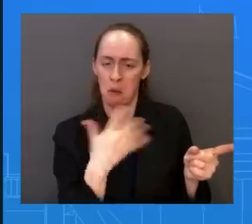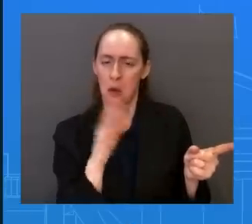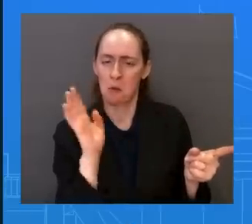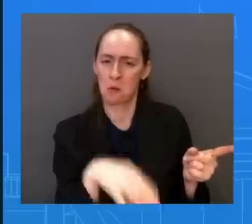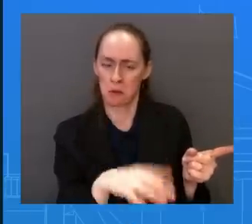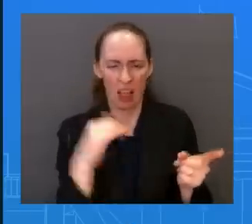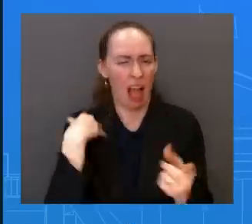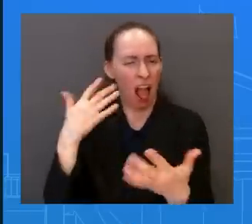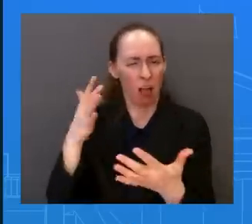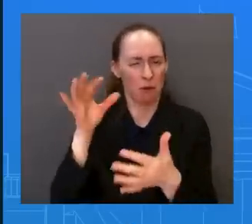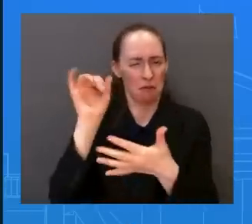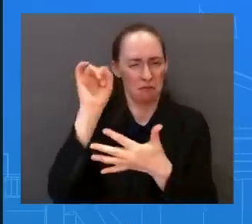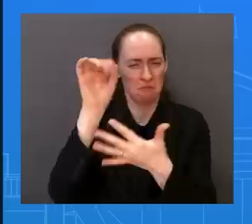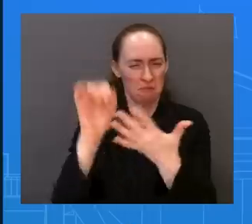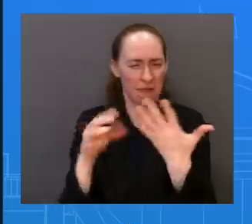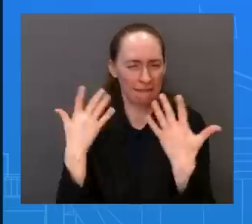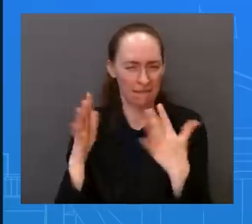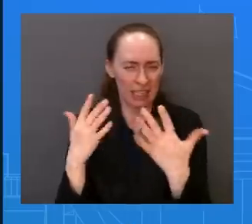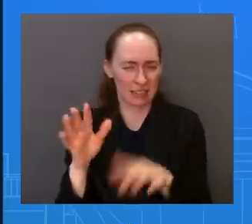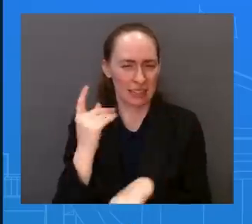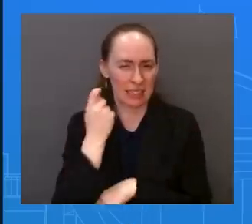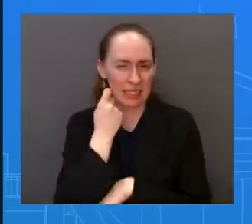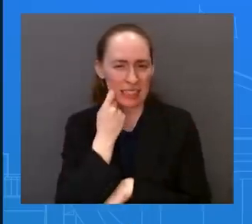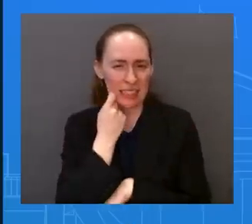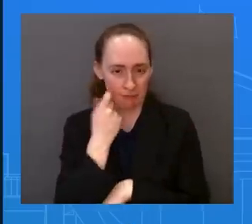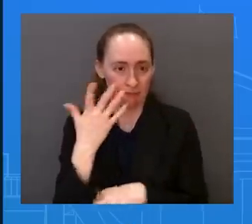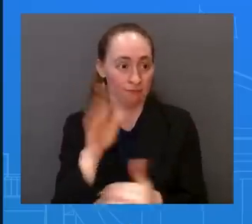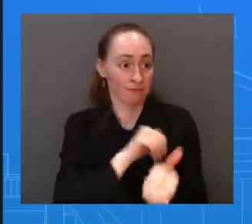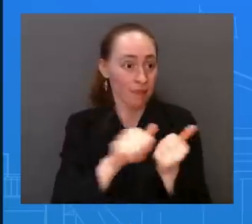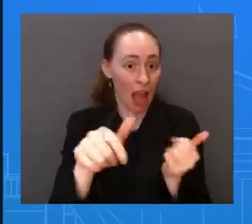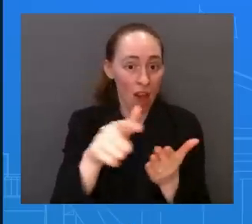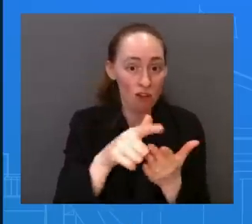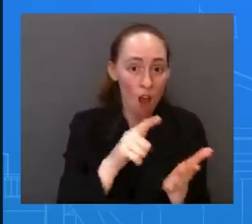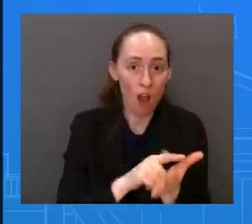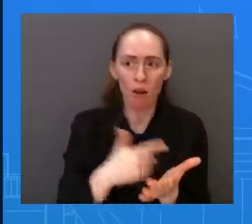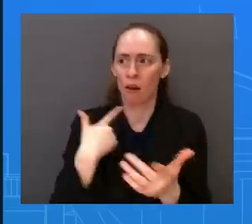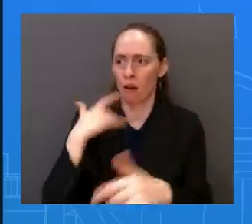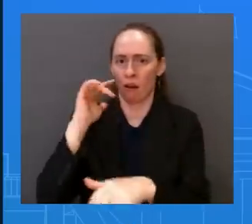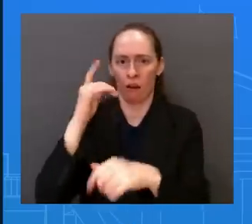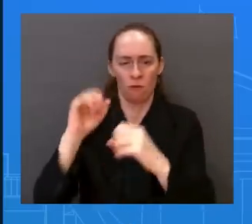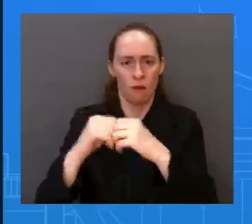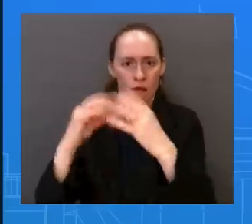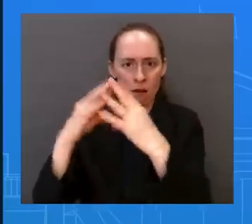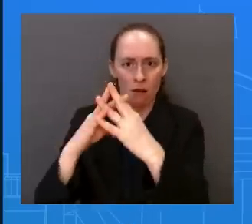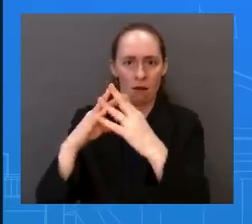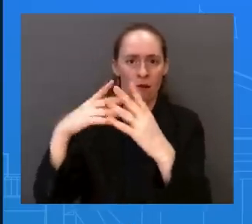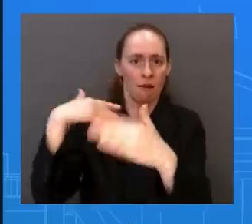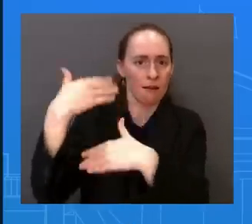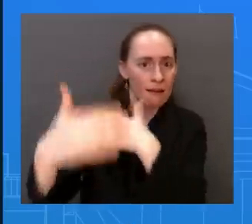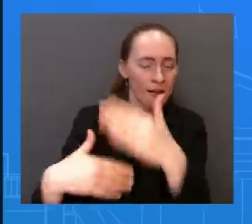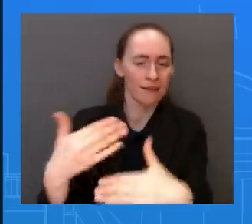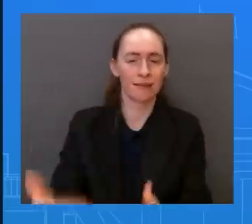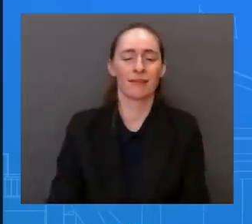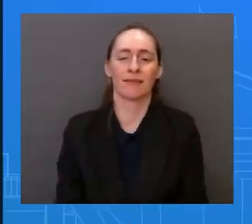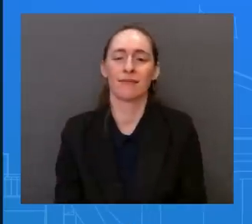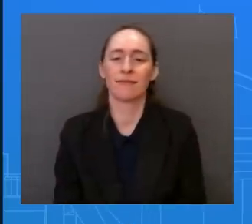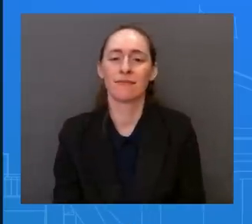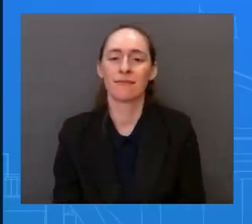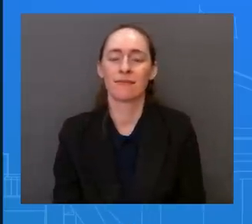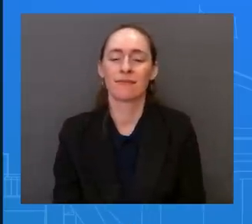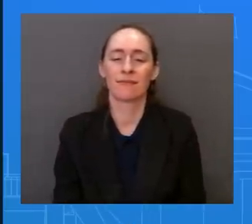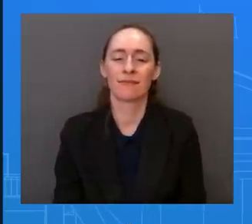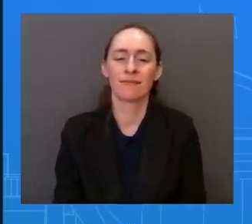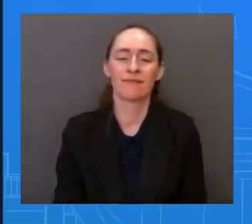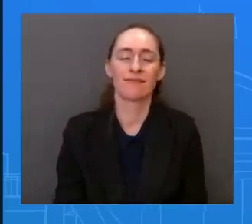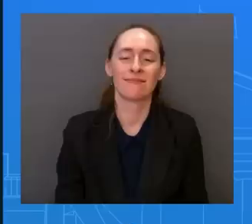this recovery. Recovering people's economic security historically fast and historically equitable. And we have to